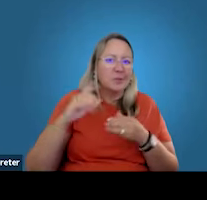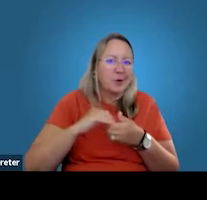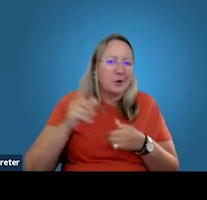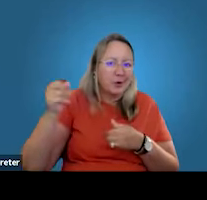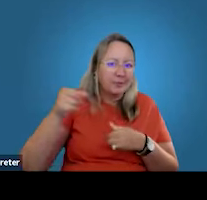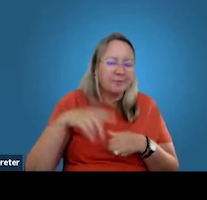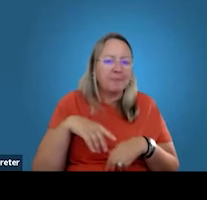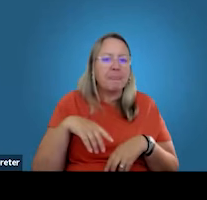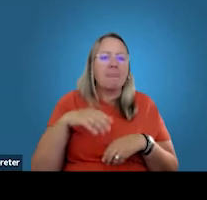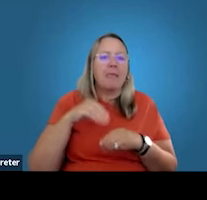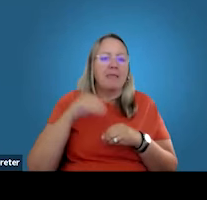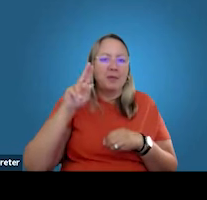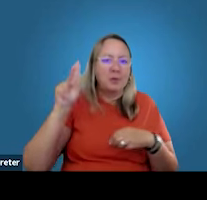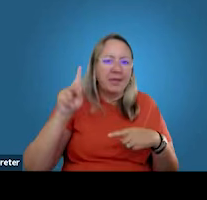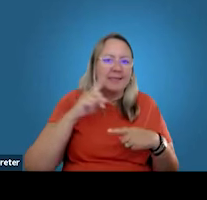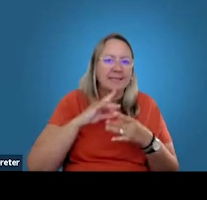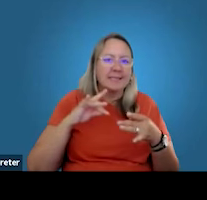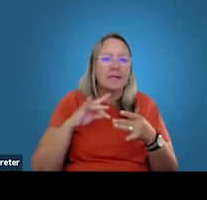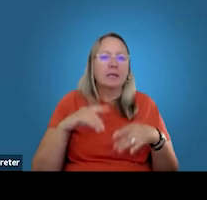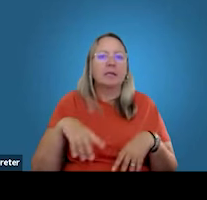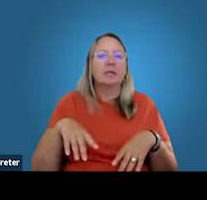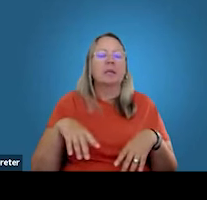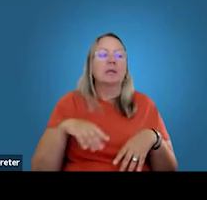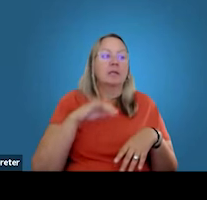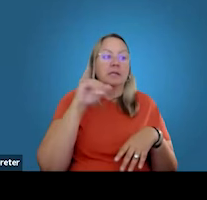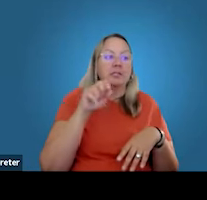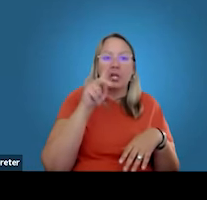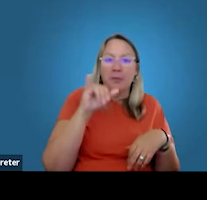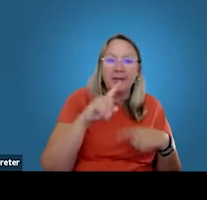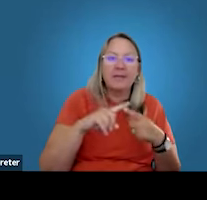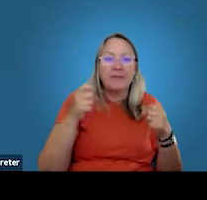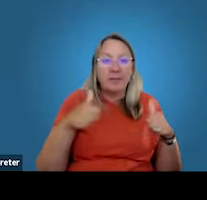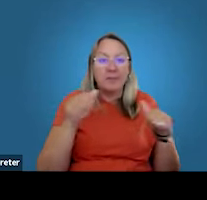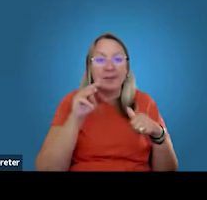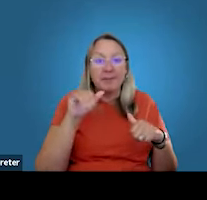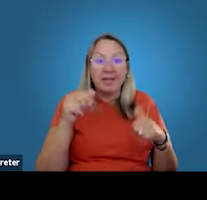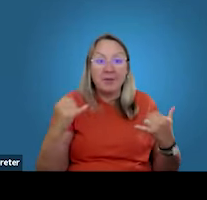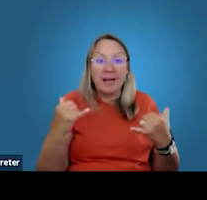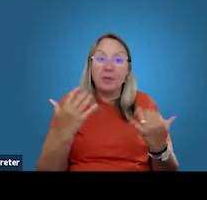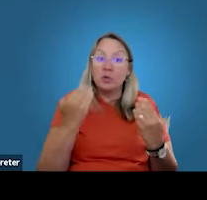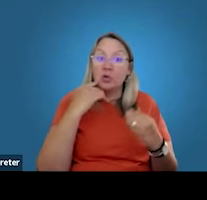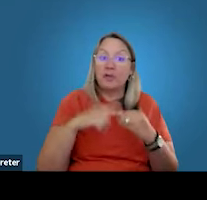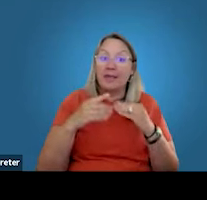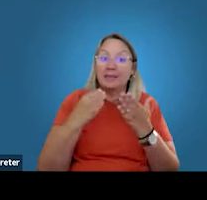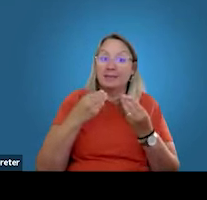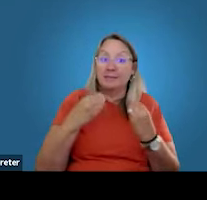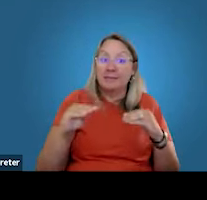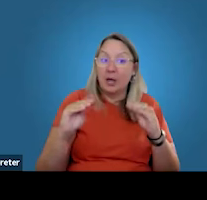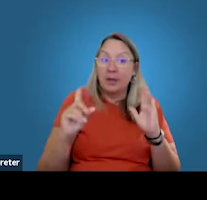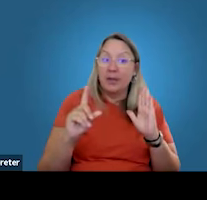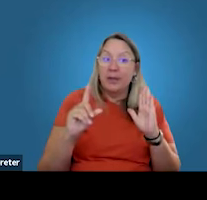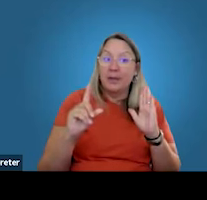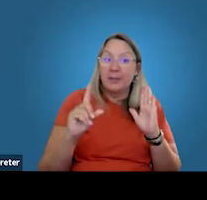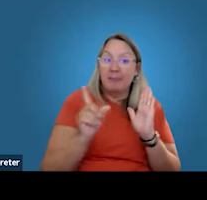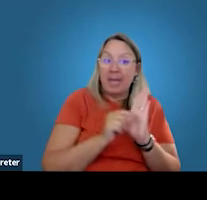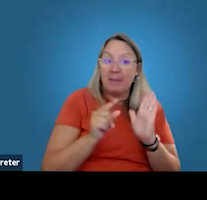in the UK. So, really, they're leaning into the jeopardy that for the big media owner, they want to know that they could sell papers. They want to